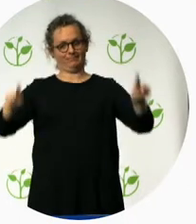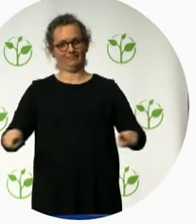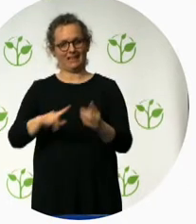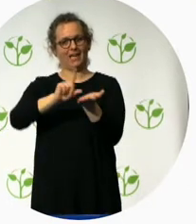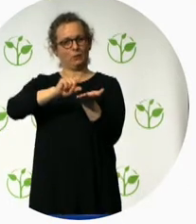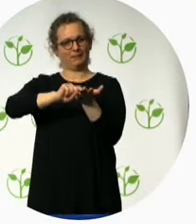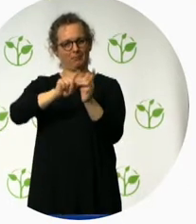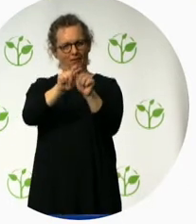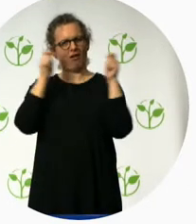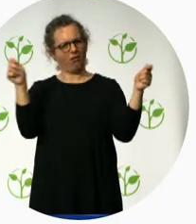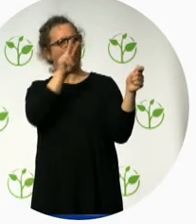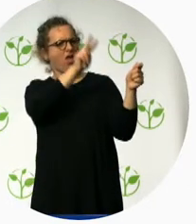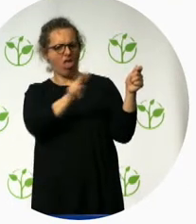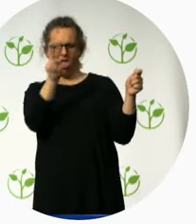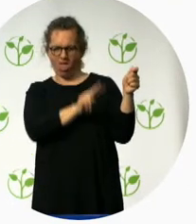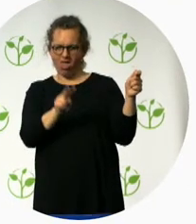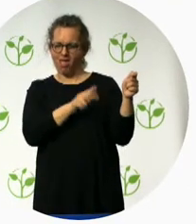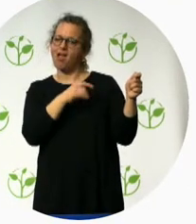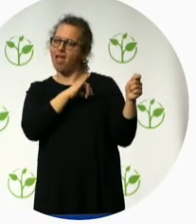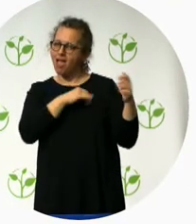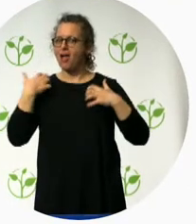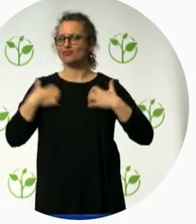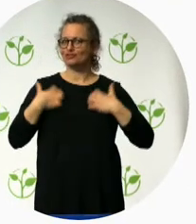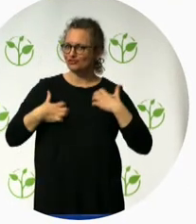In terms of financial sustainability,